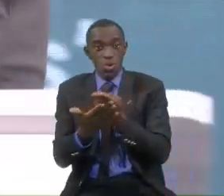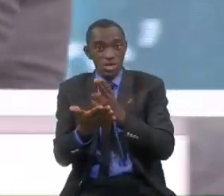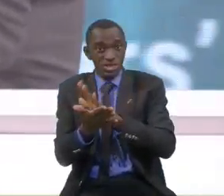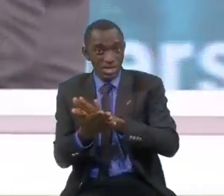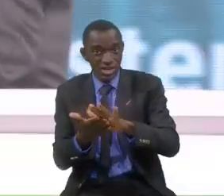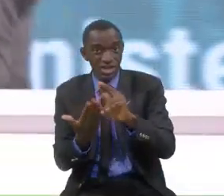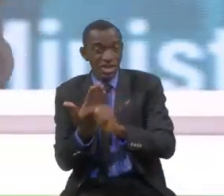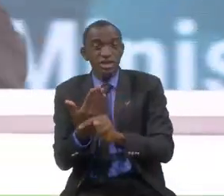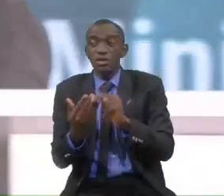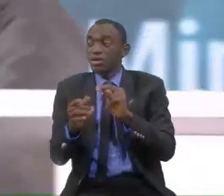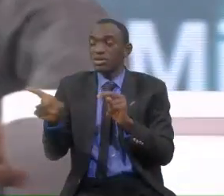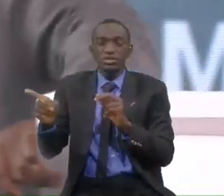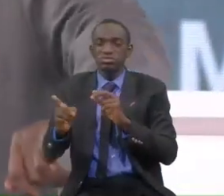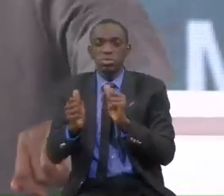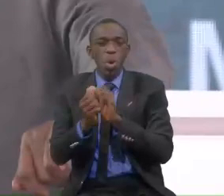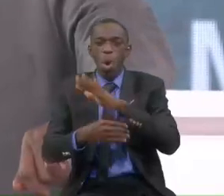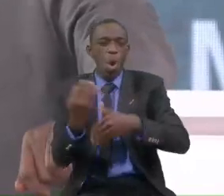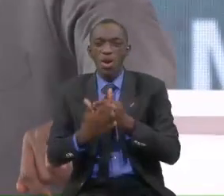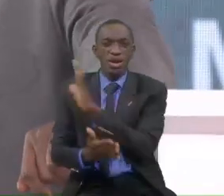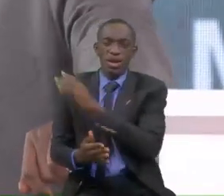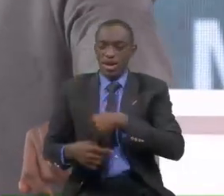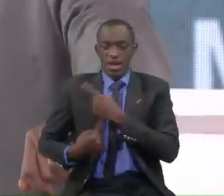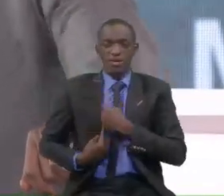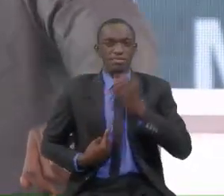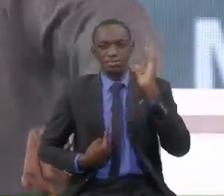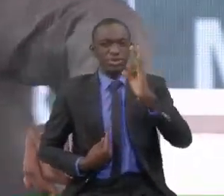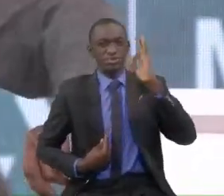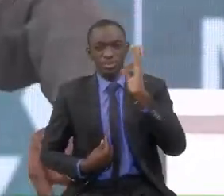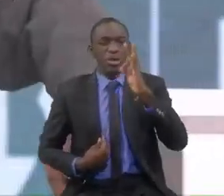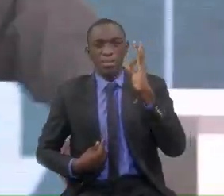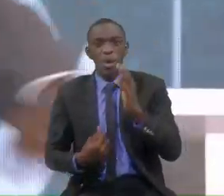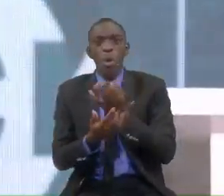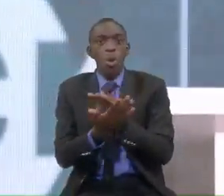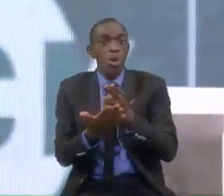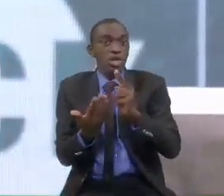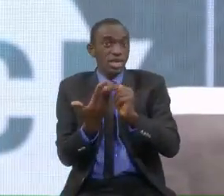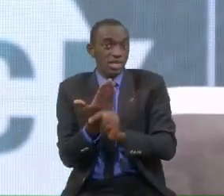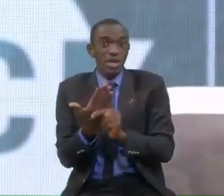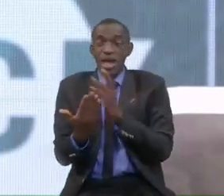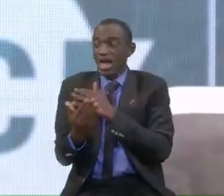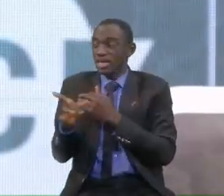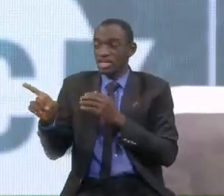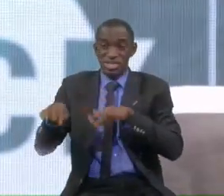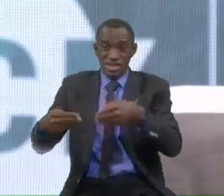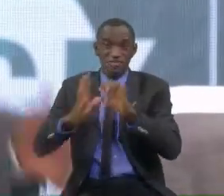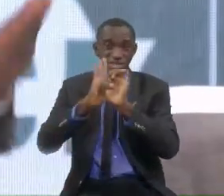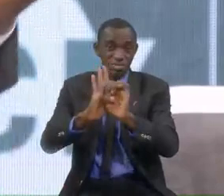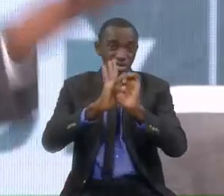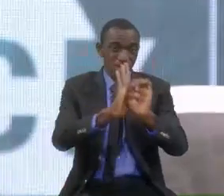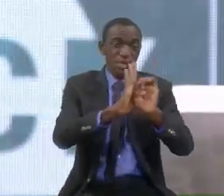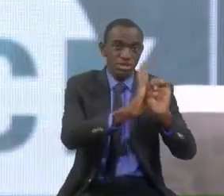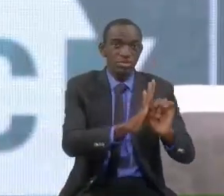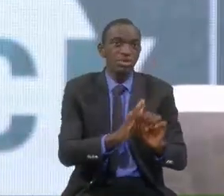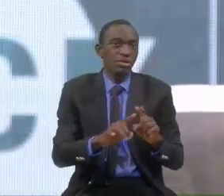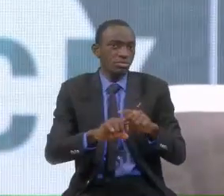his mind, all his knowledge, and all the examples and illustrations he can give, you see that the people